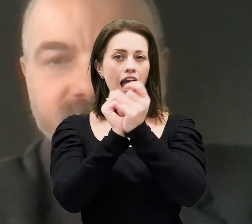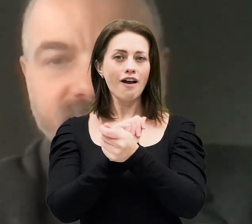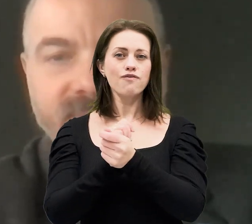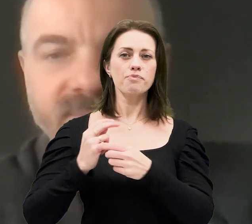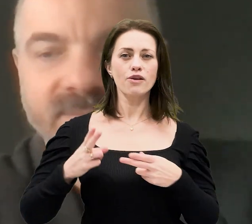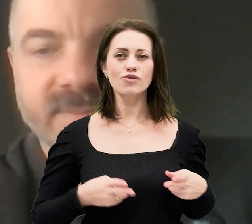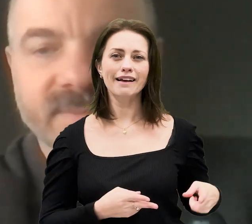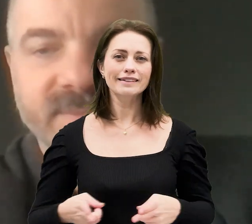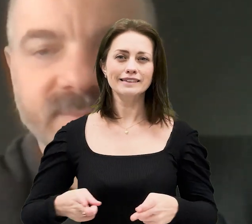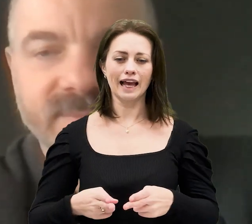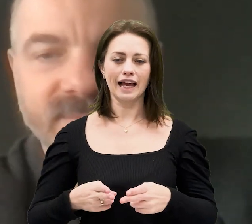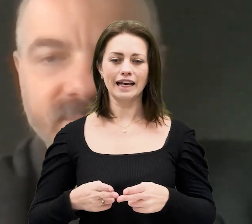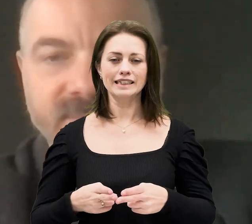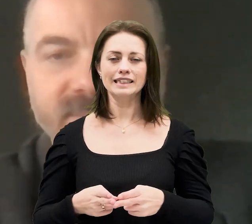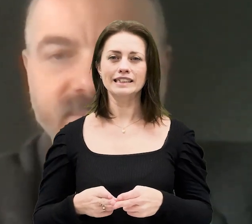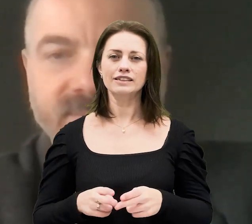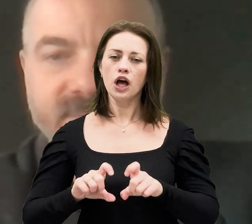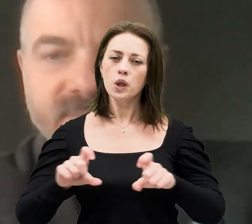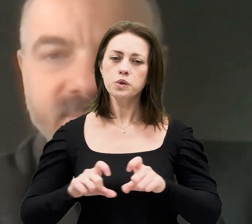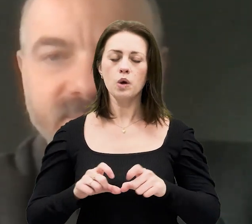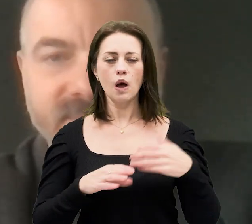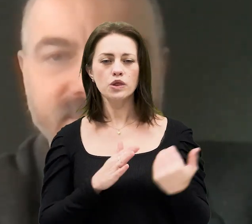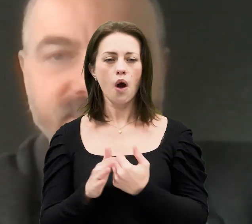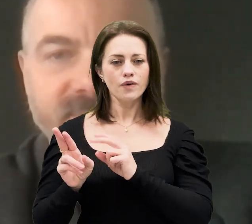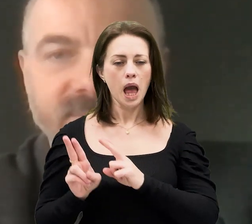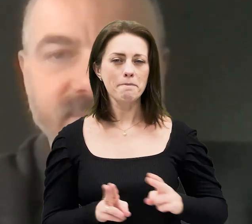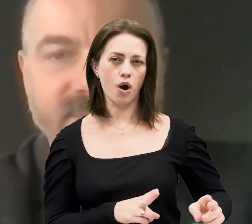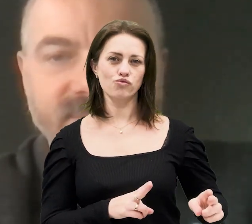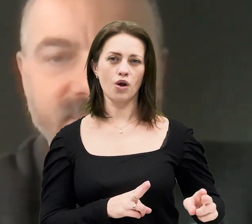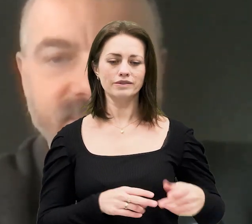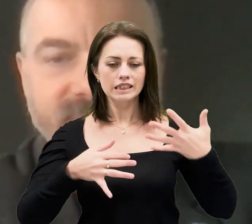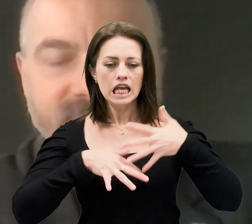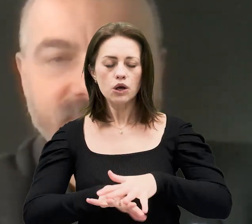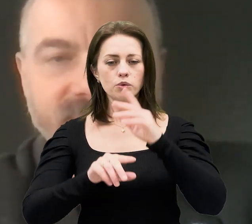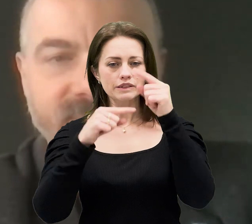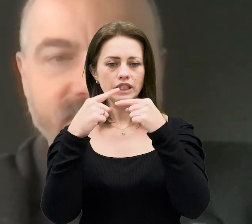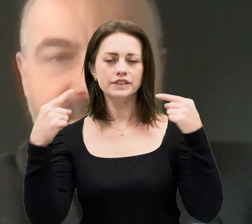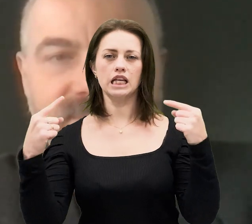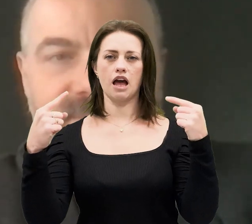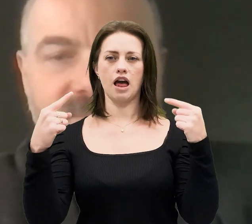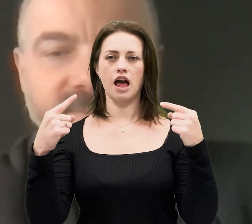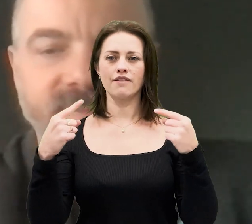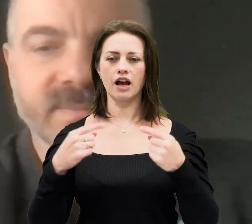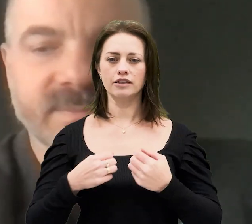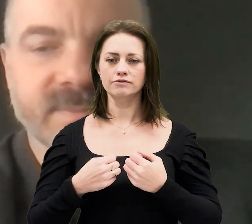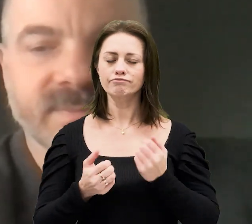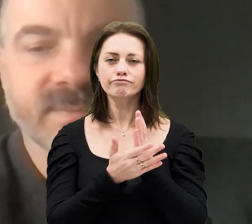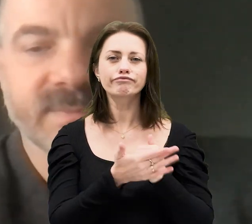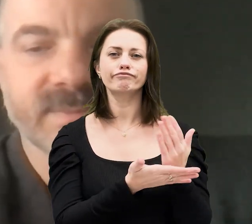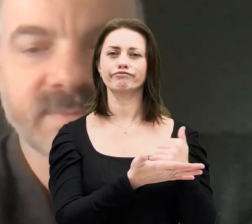journey dedicated to promoting equal opportunities, inclusive education,